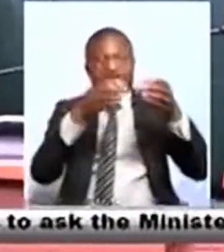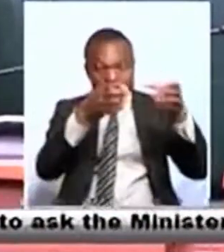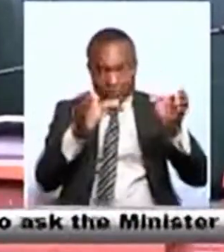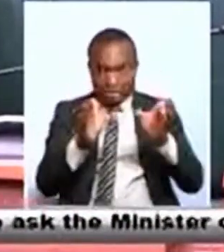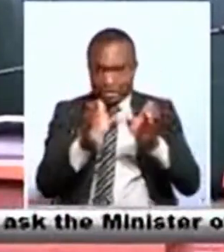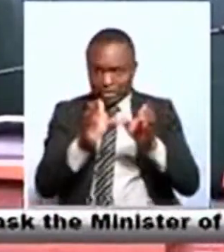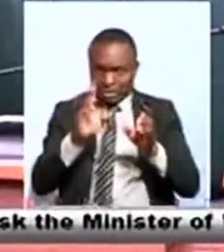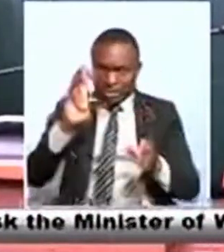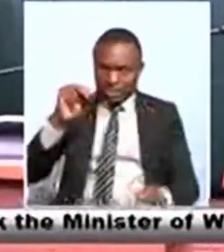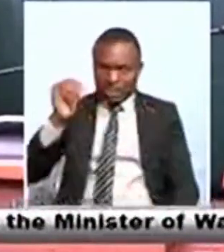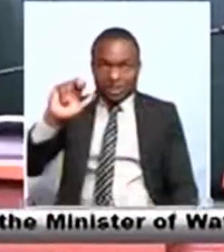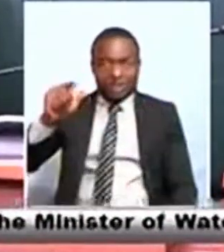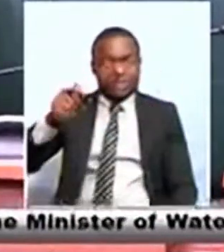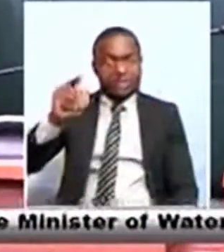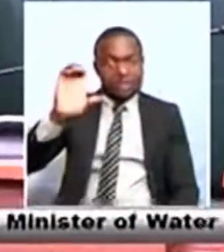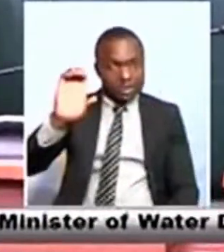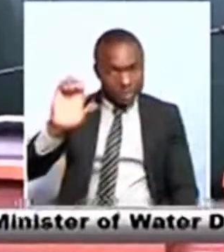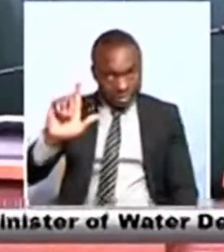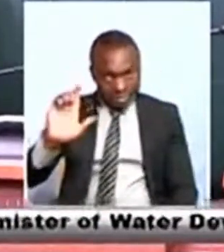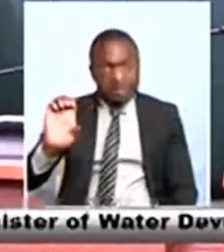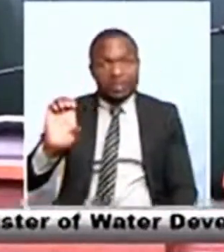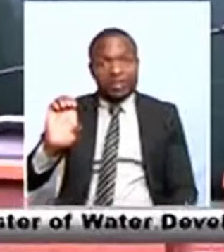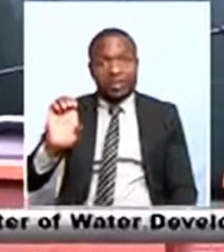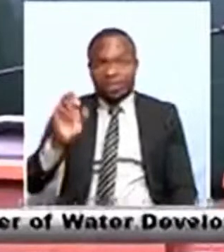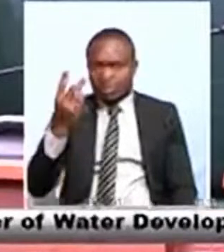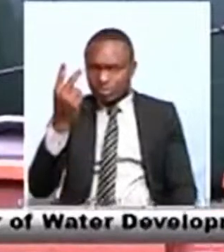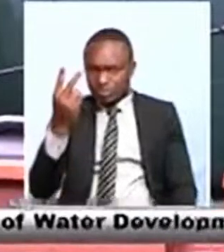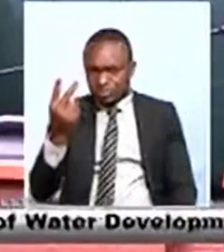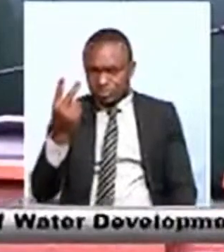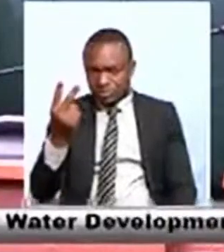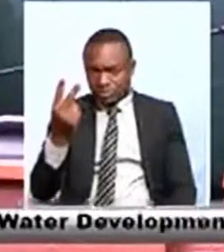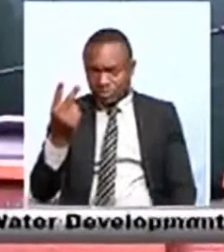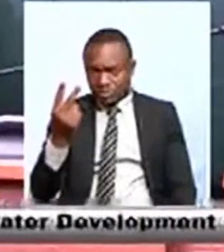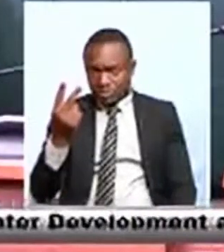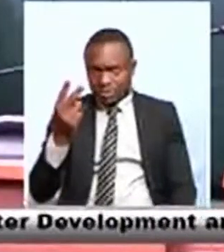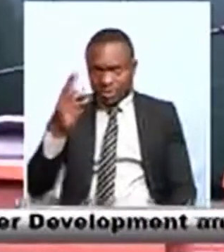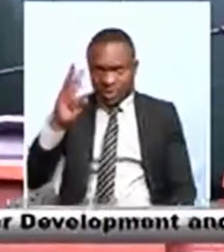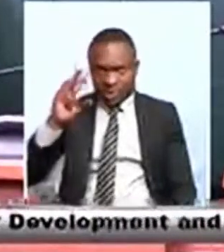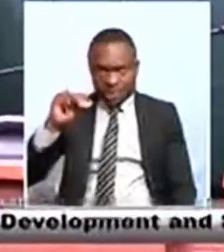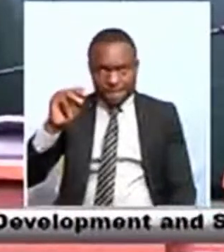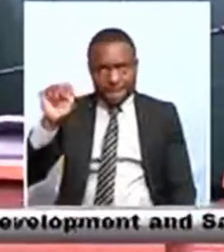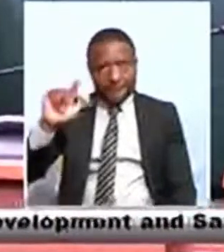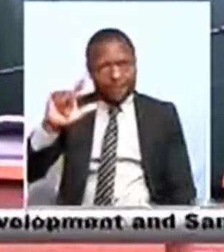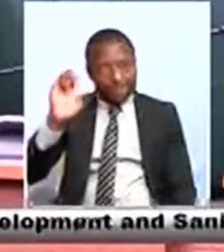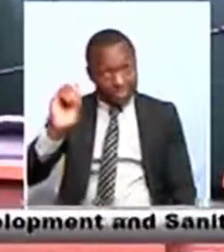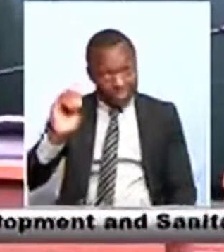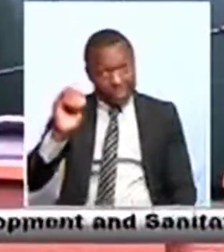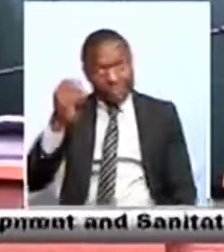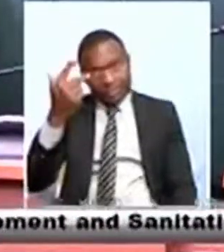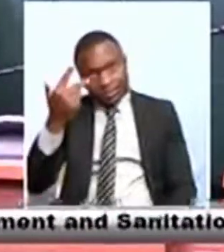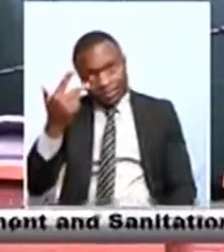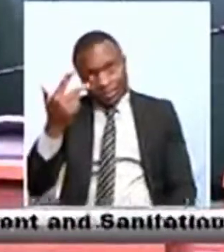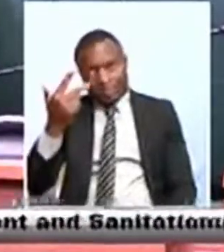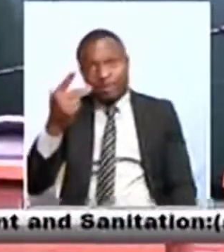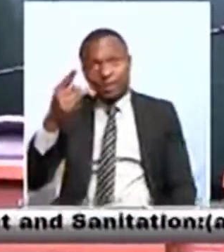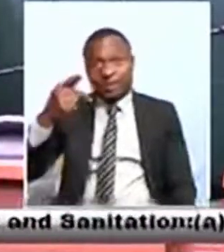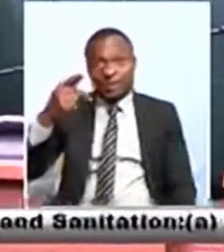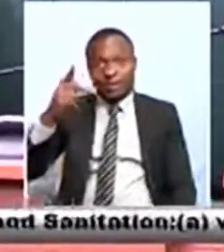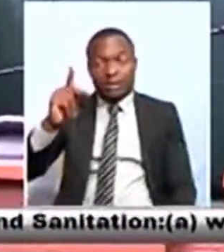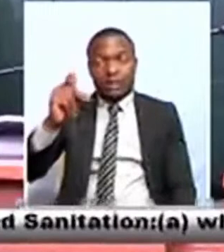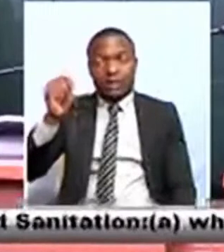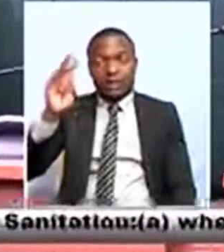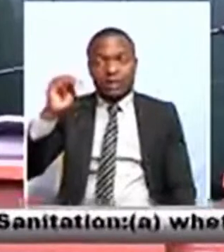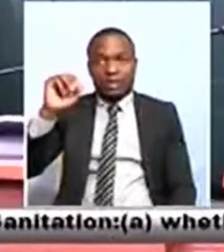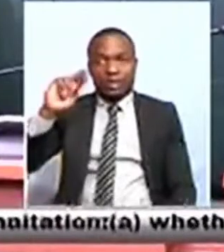Machile; 2, Kwemba Malo; 3, Kamanga;